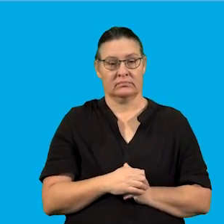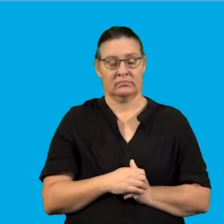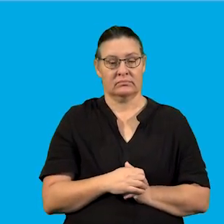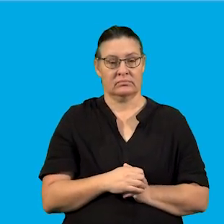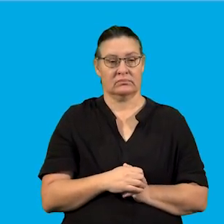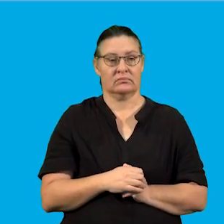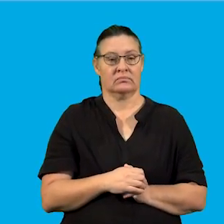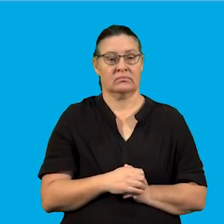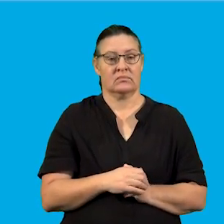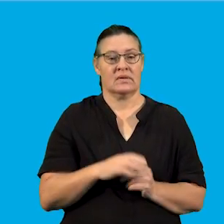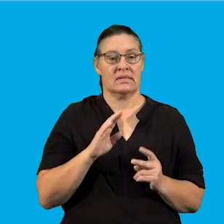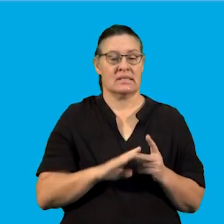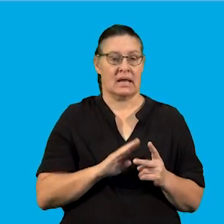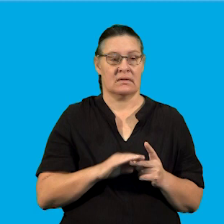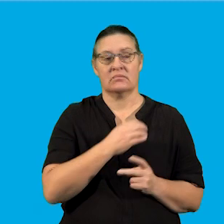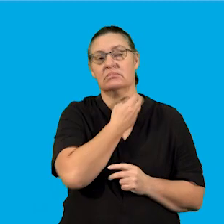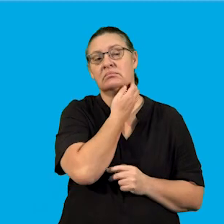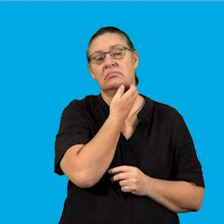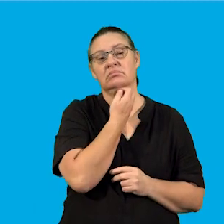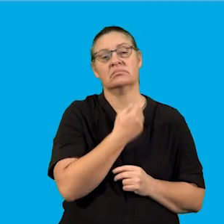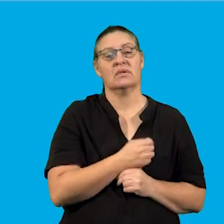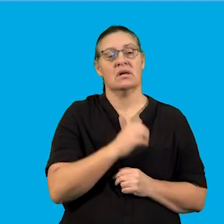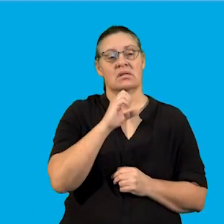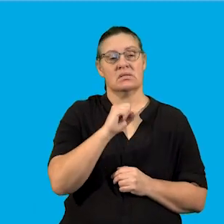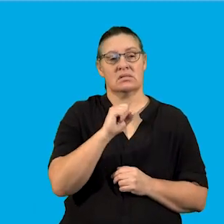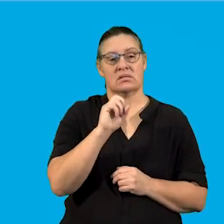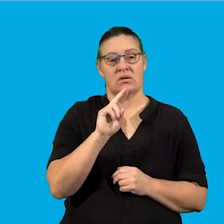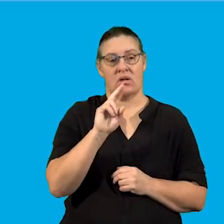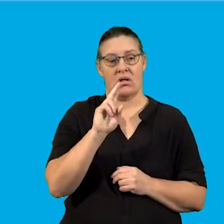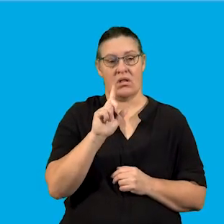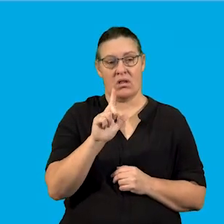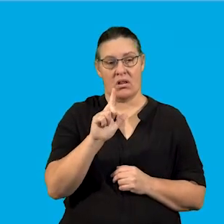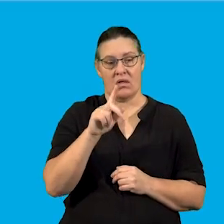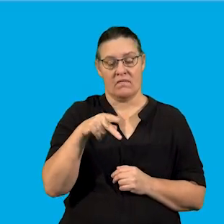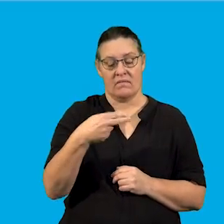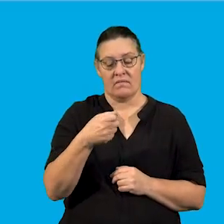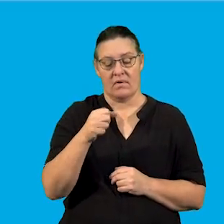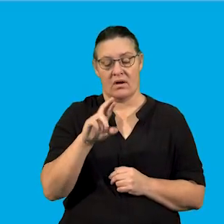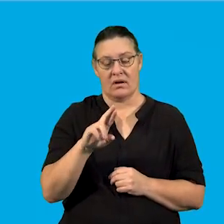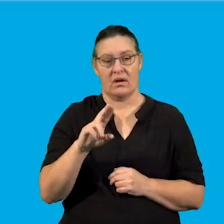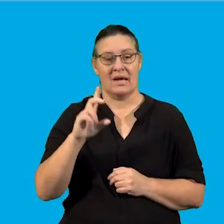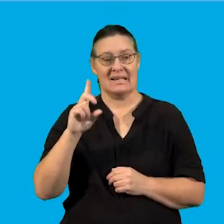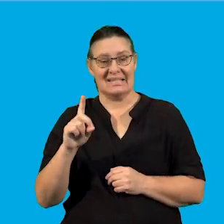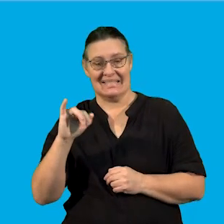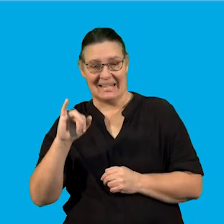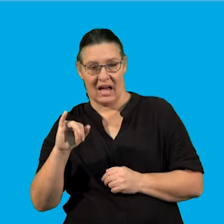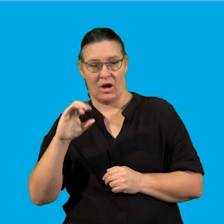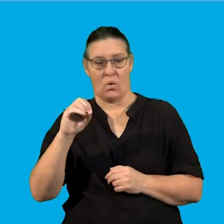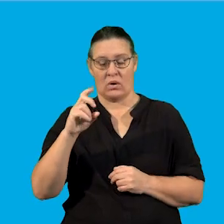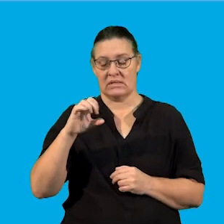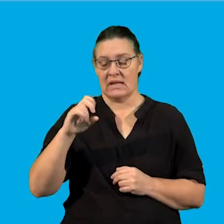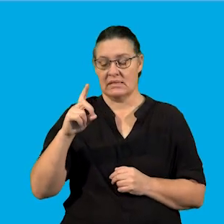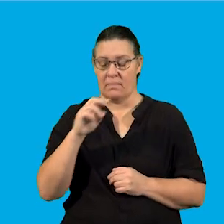carbon monoxide. Then our second one, it is sulfur dioxide. Remember, di means 2. So we have